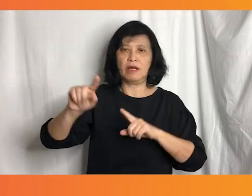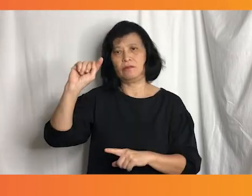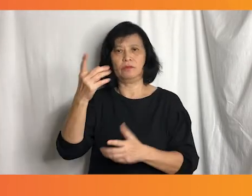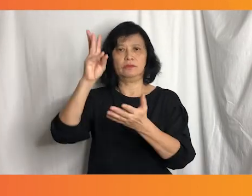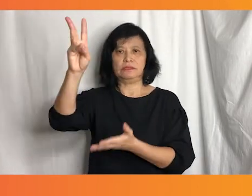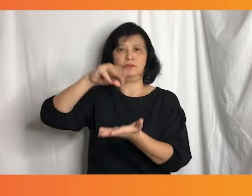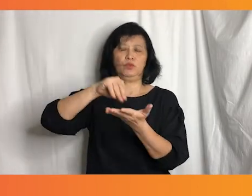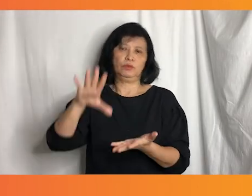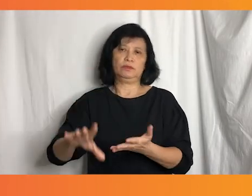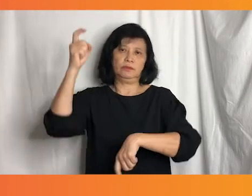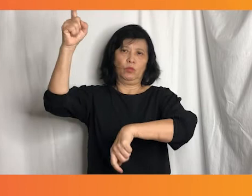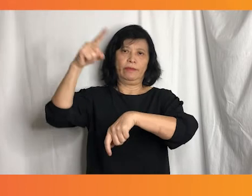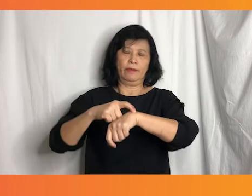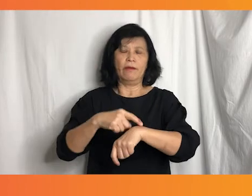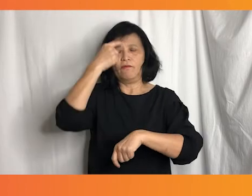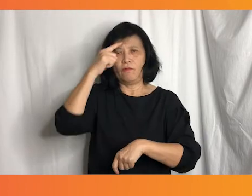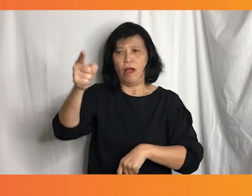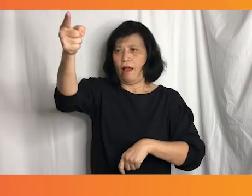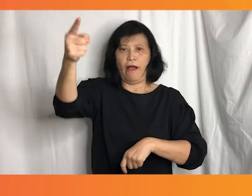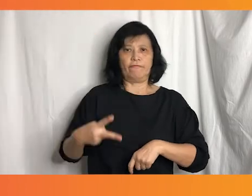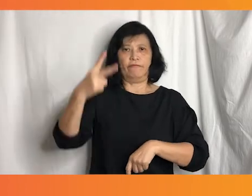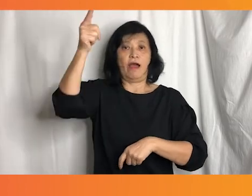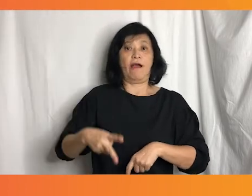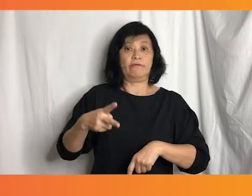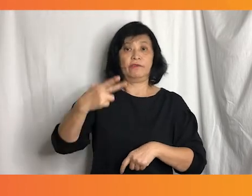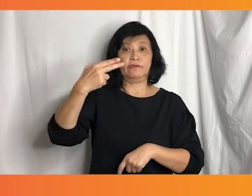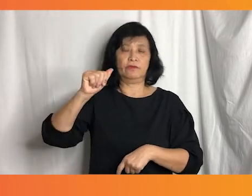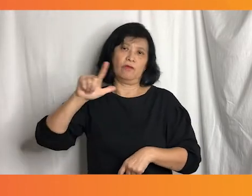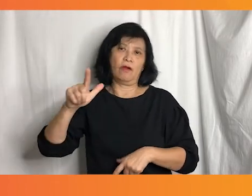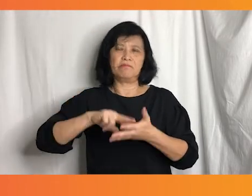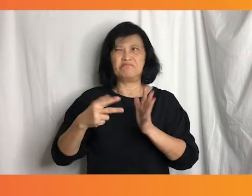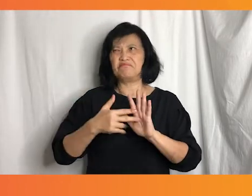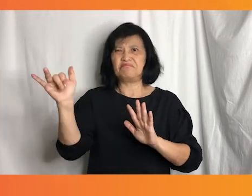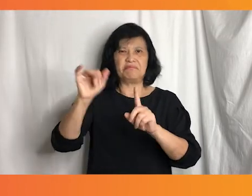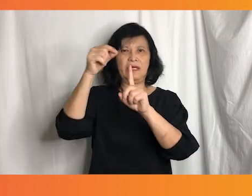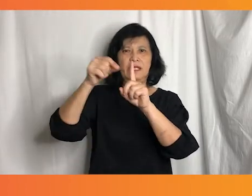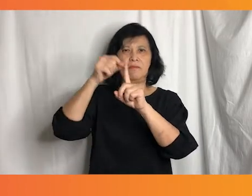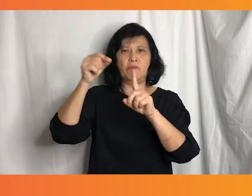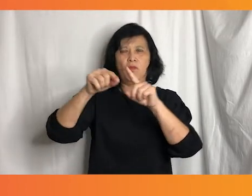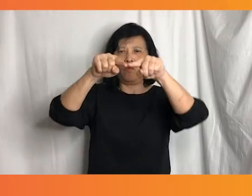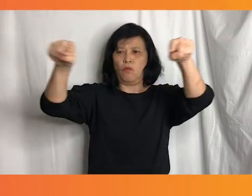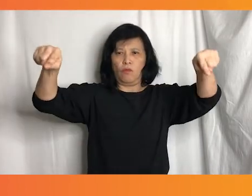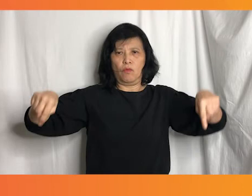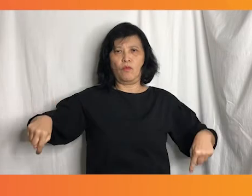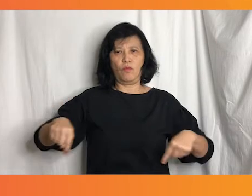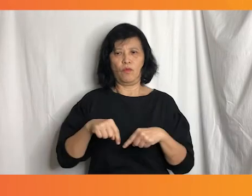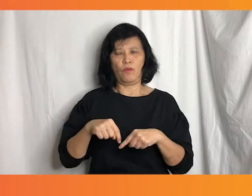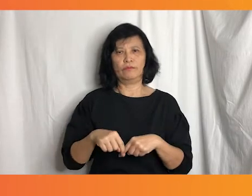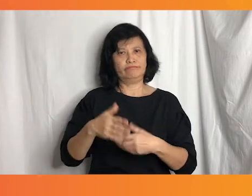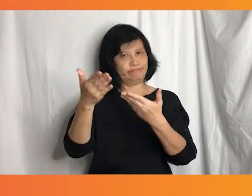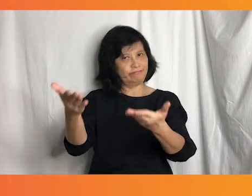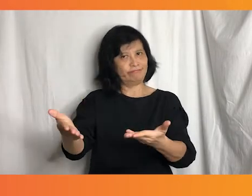we can only have about 6 students in half of the hall. Right, that's about 1 netball court size. Okay, so